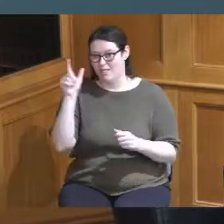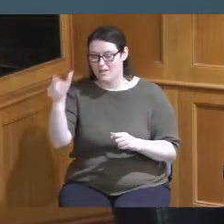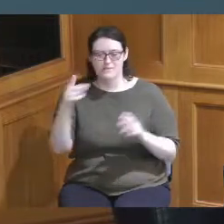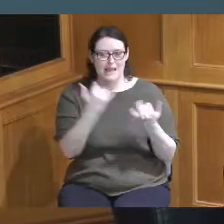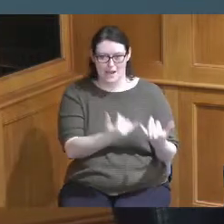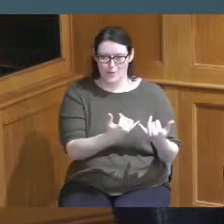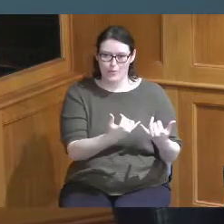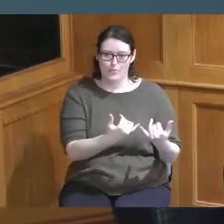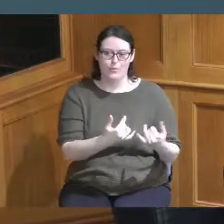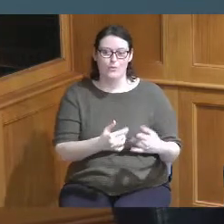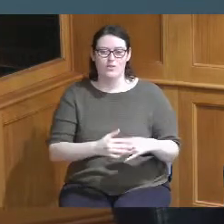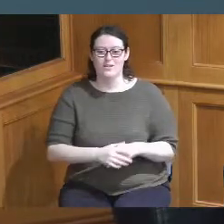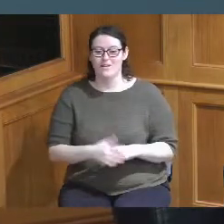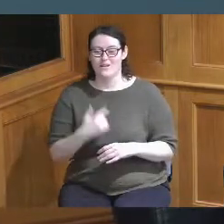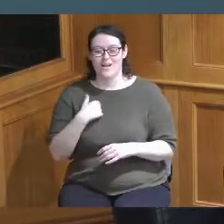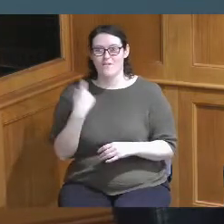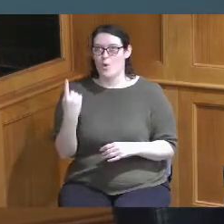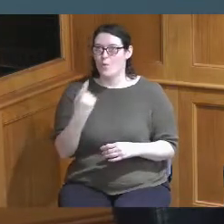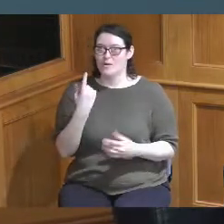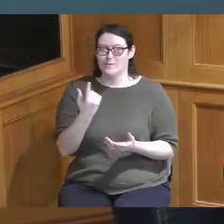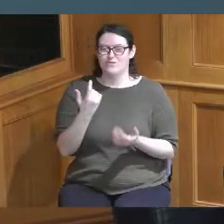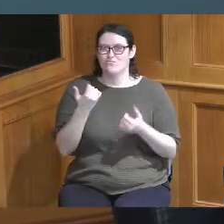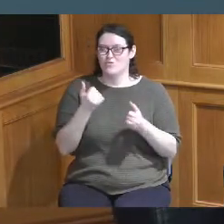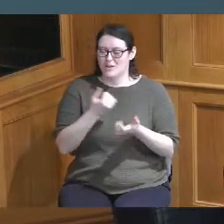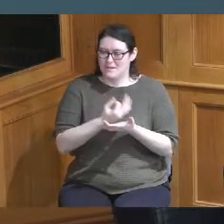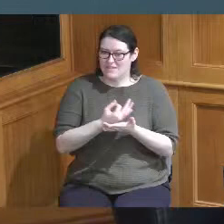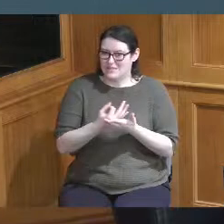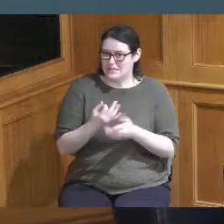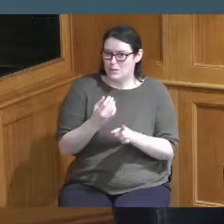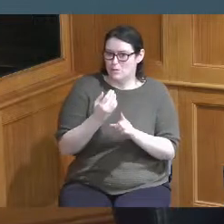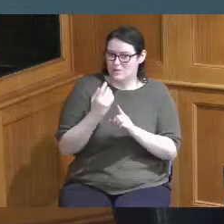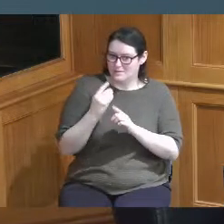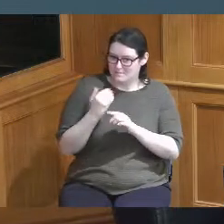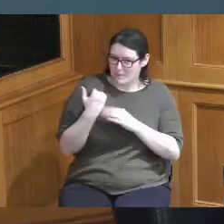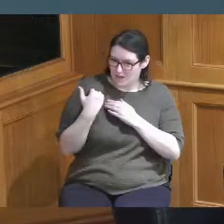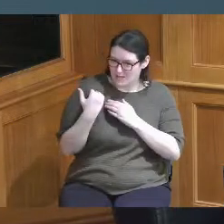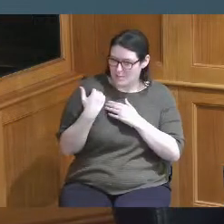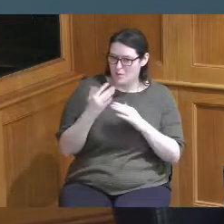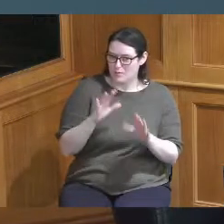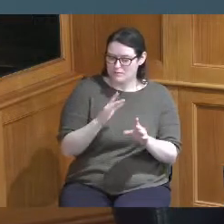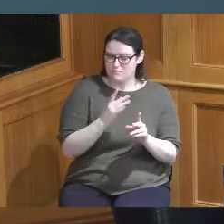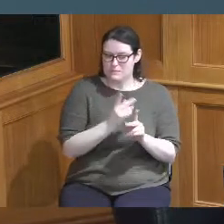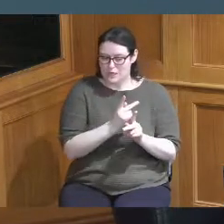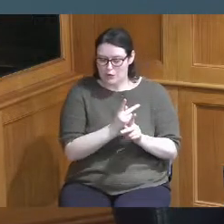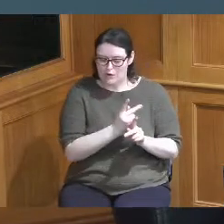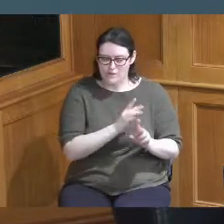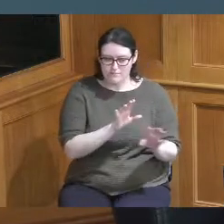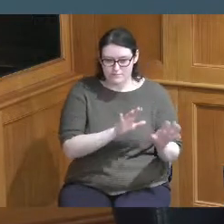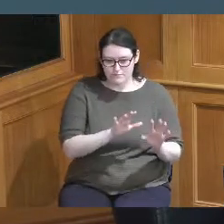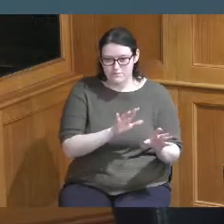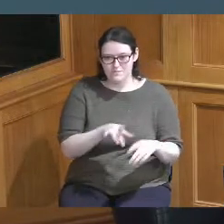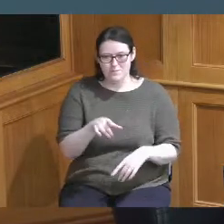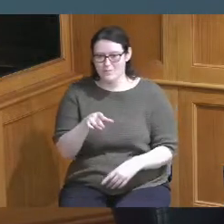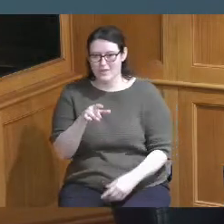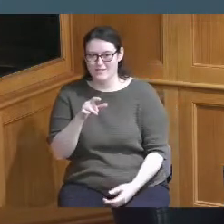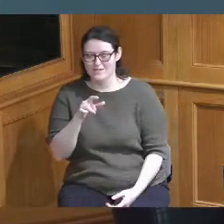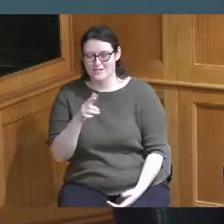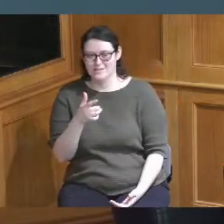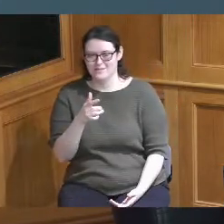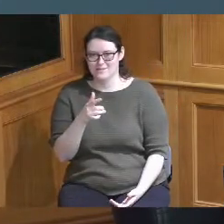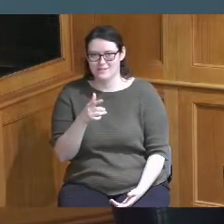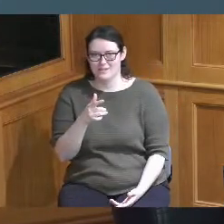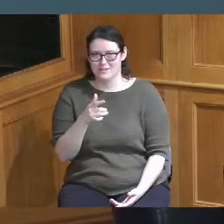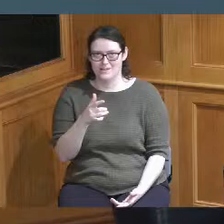I've always been fiscally responsible, and this is not a physically